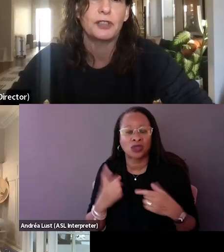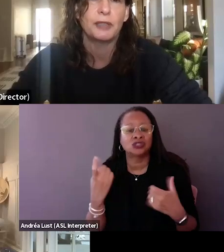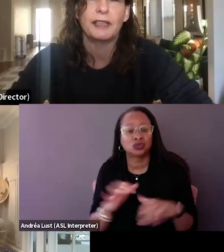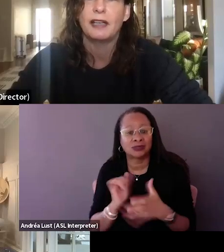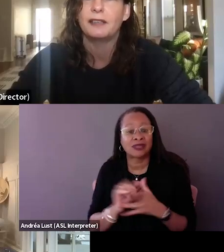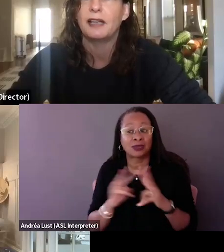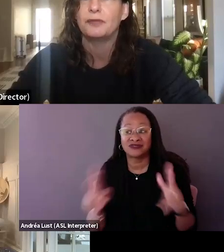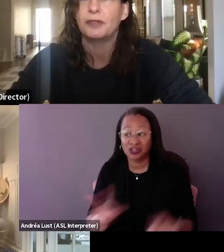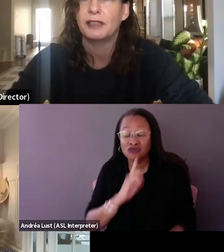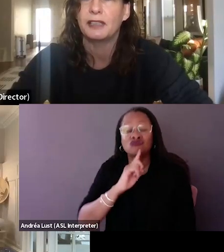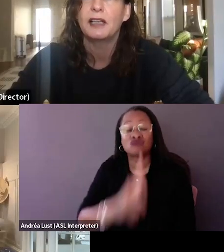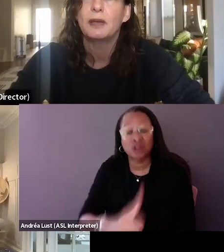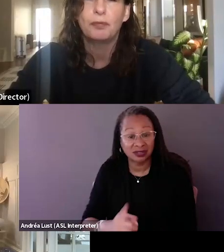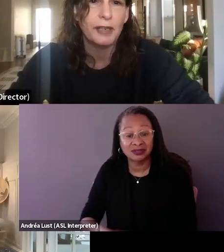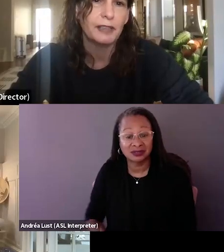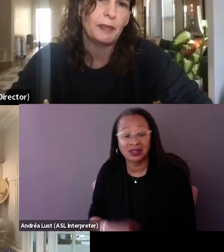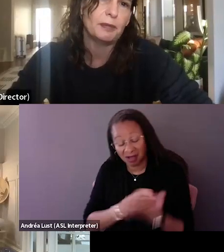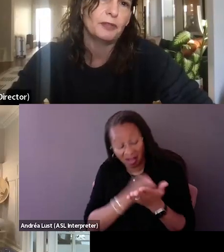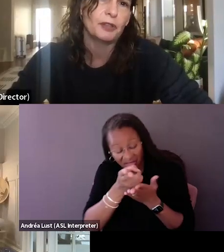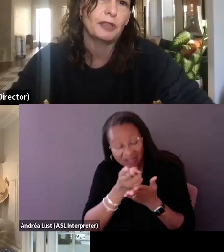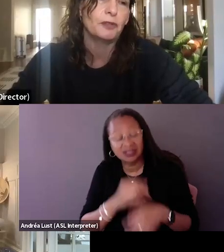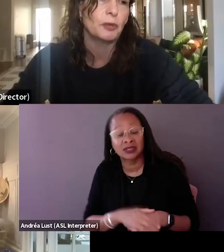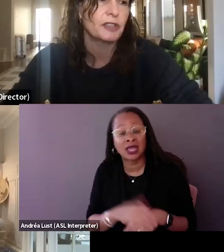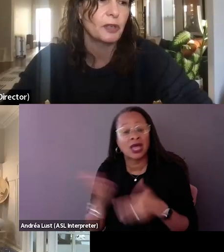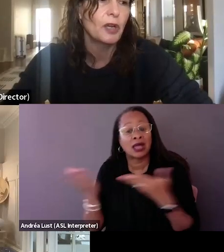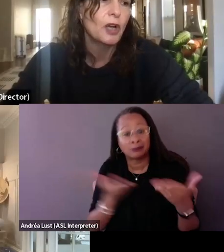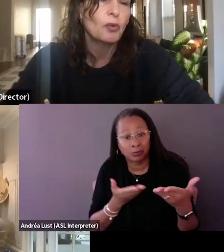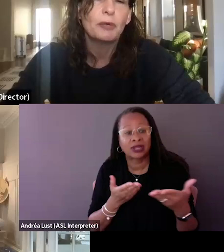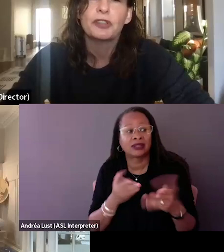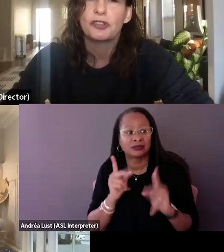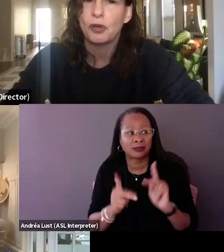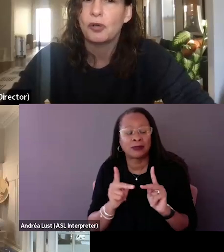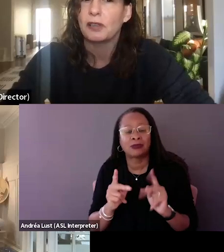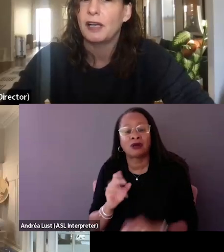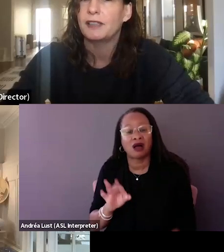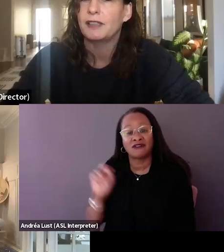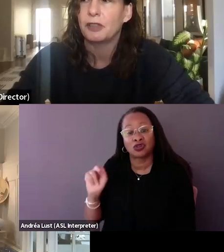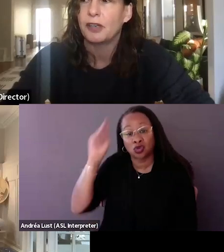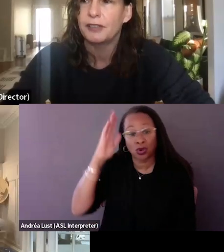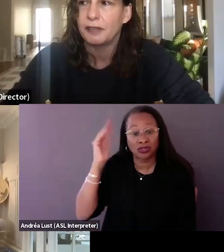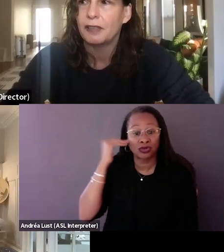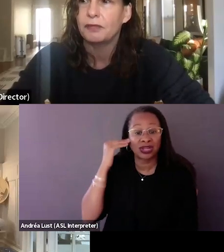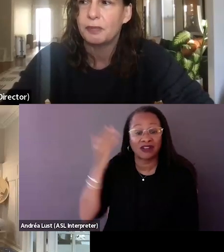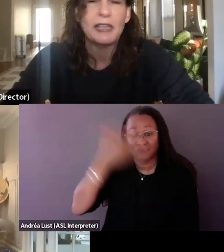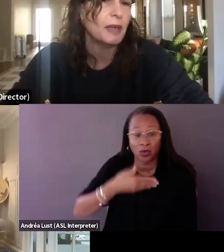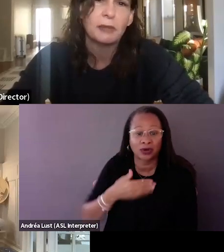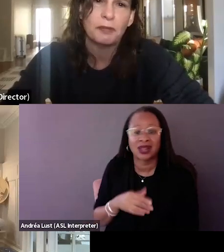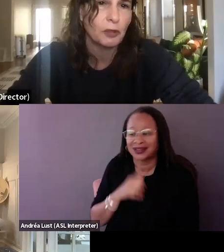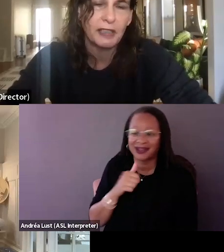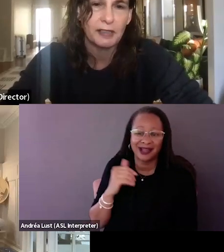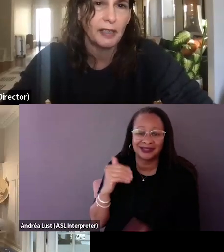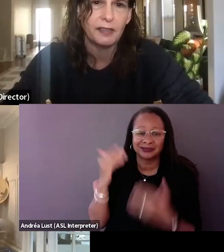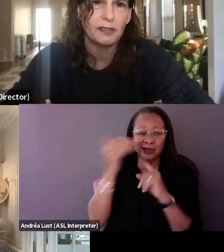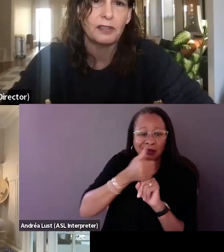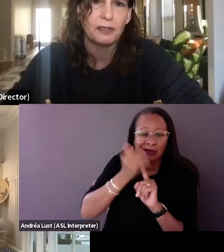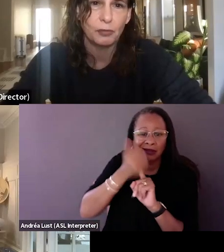and genuine and really bring the people of North Korea forward. So we were so aligned in that regard. And it was many months before